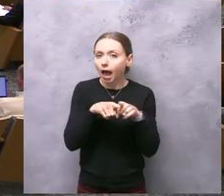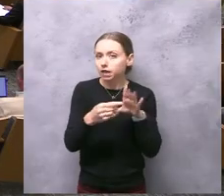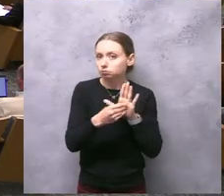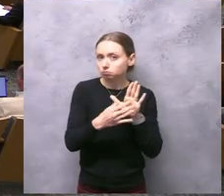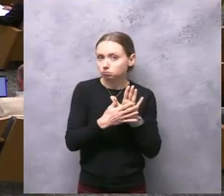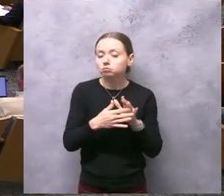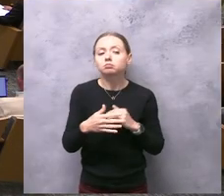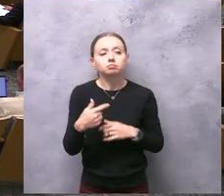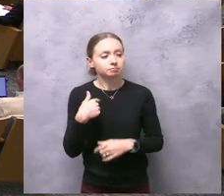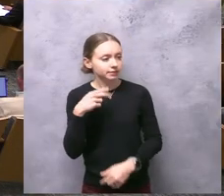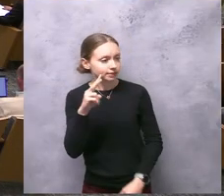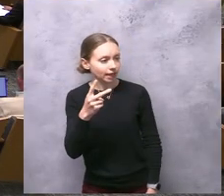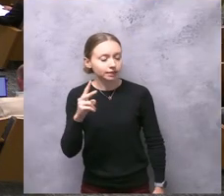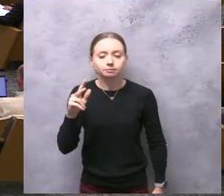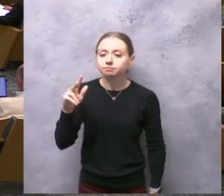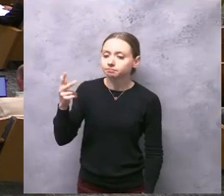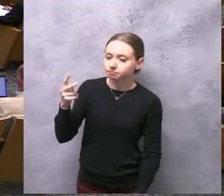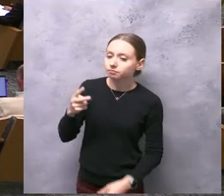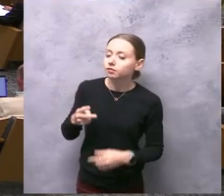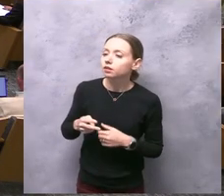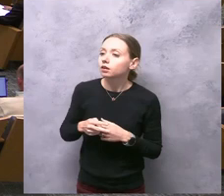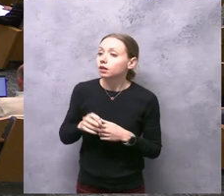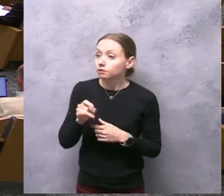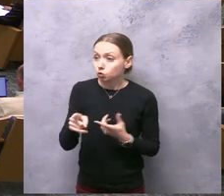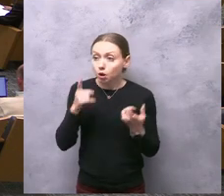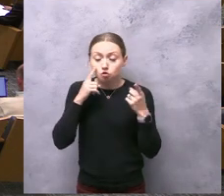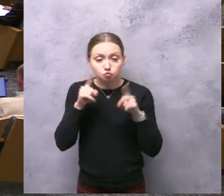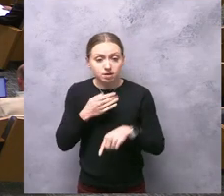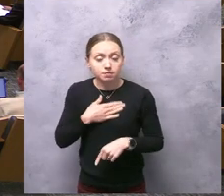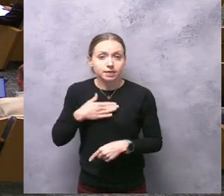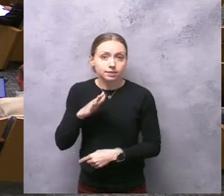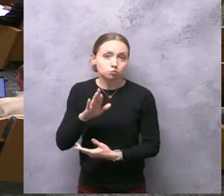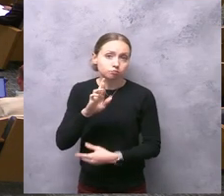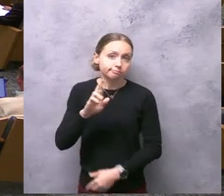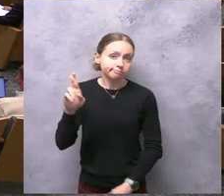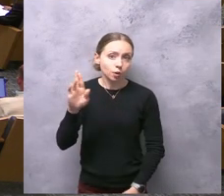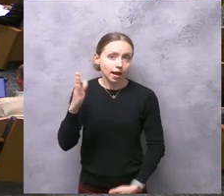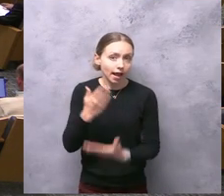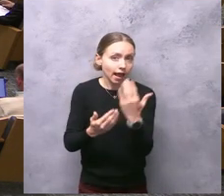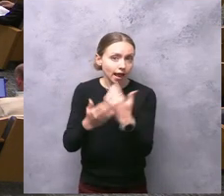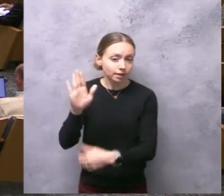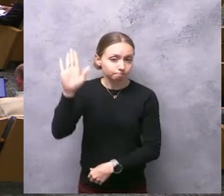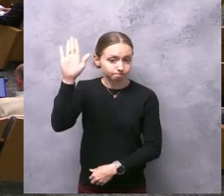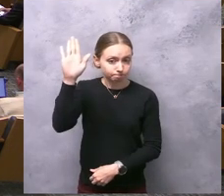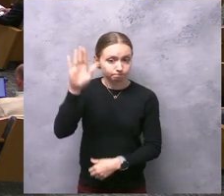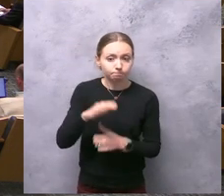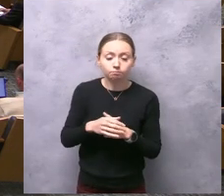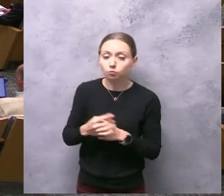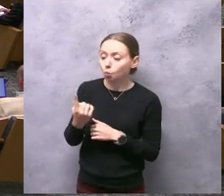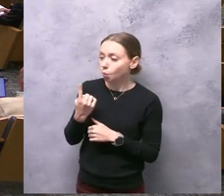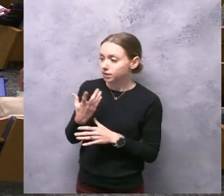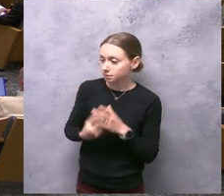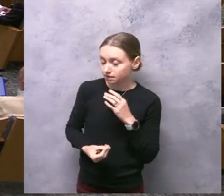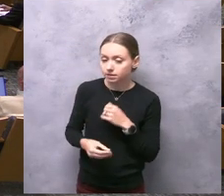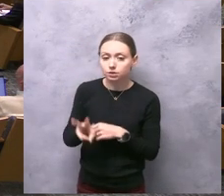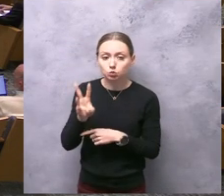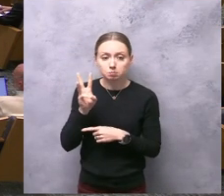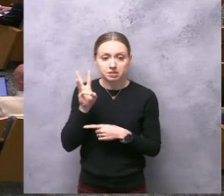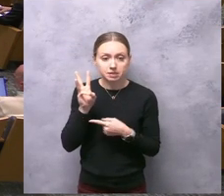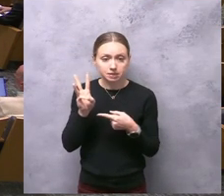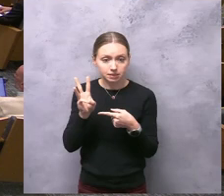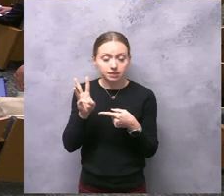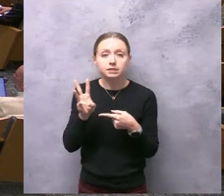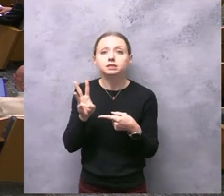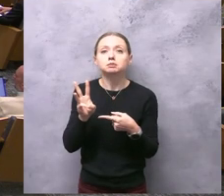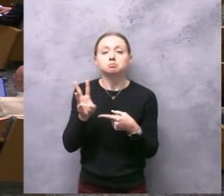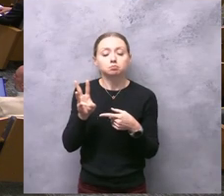Second. All those in favor, please signify by raising your right hand. And that would be one missing, so 6, 1 abstention.